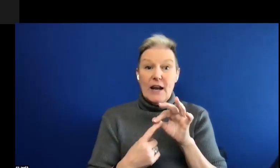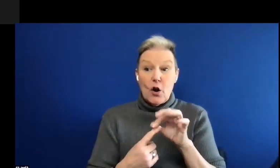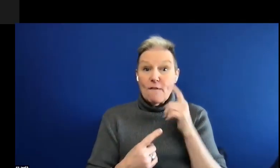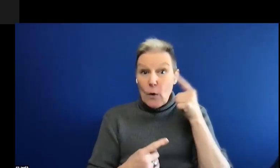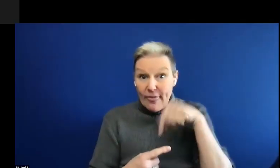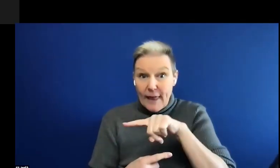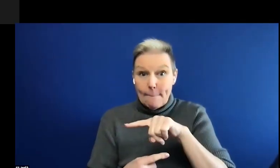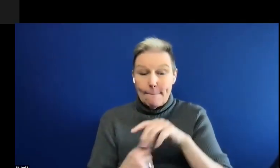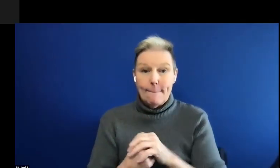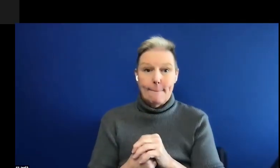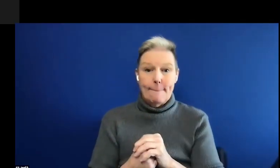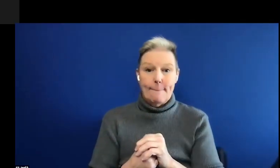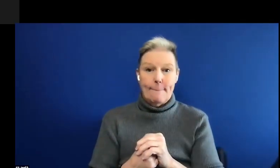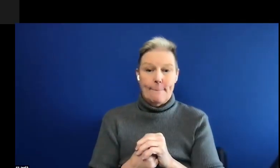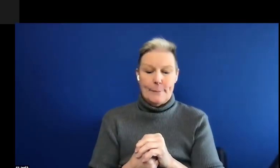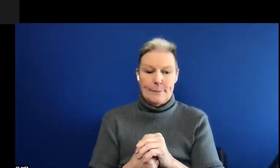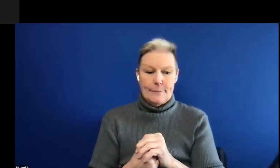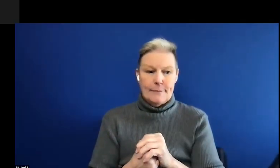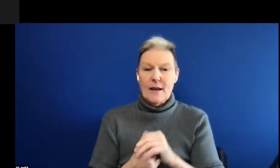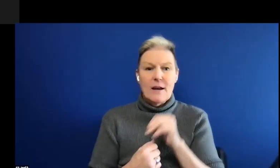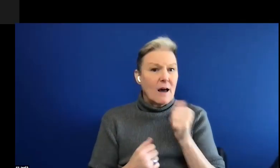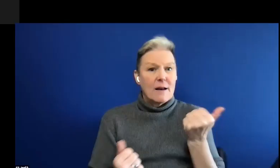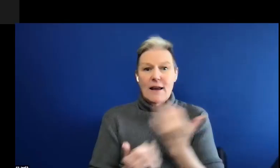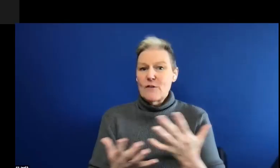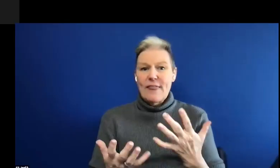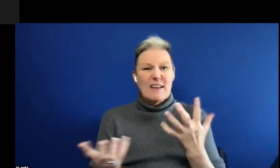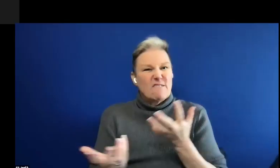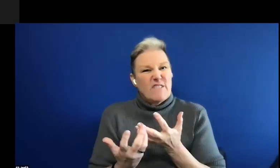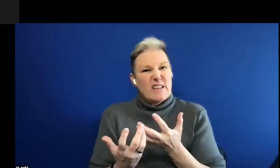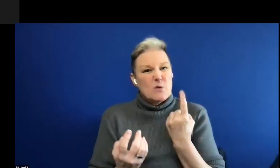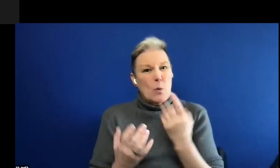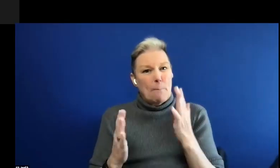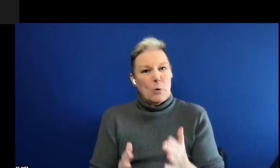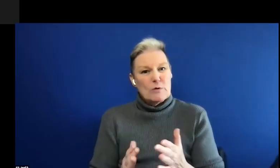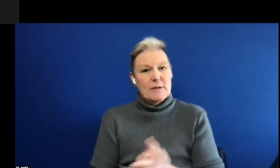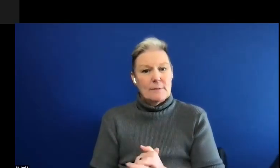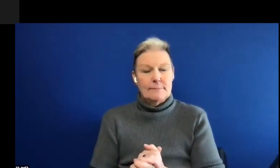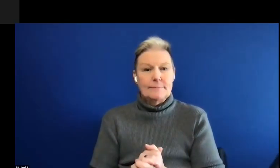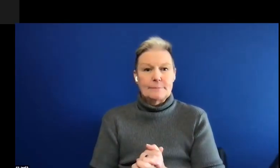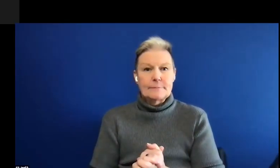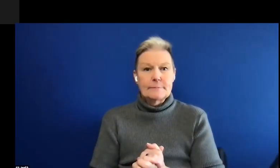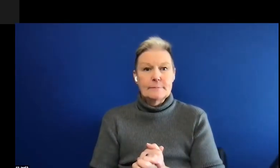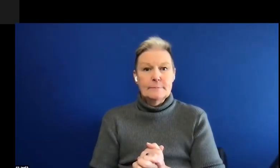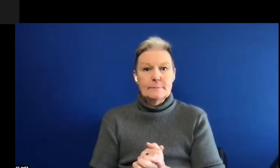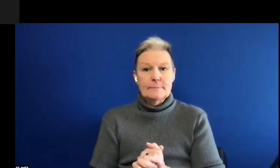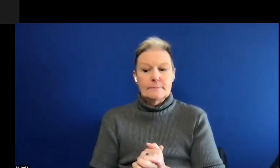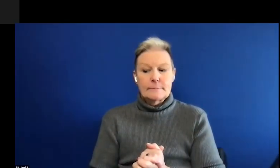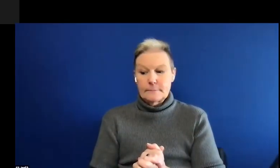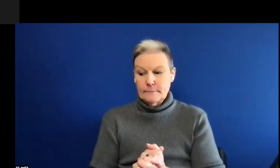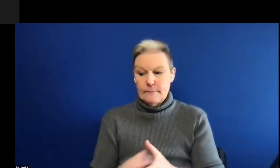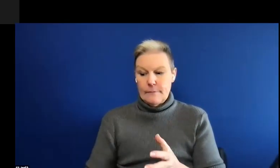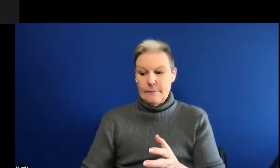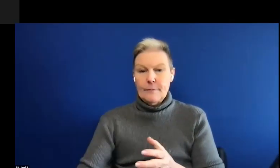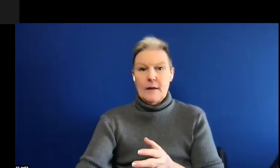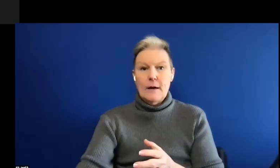them. Not everything fits one person. So if